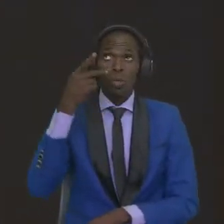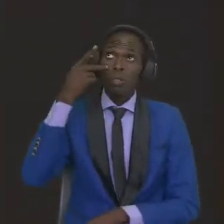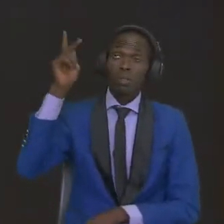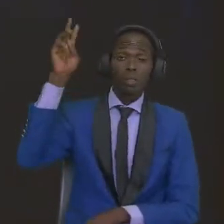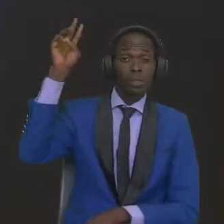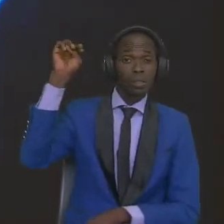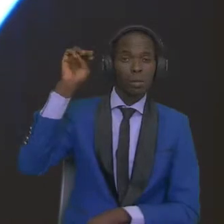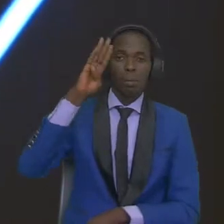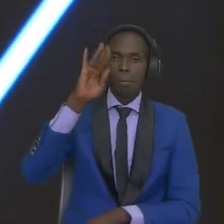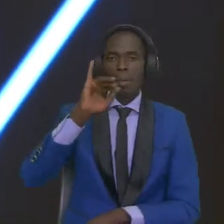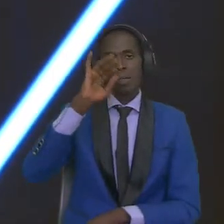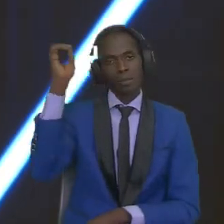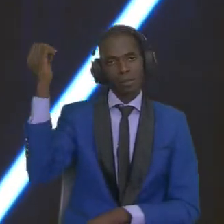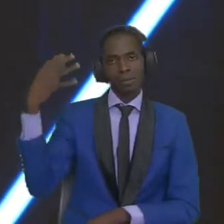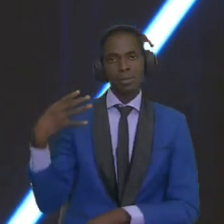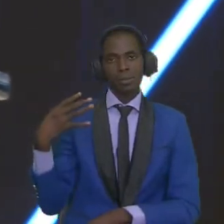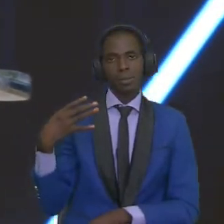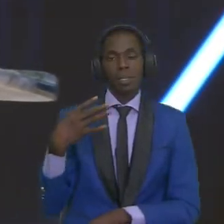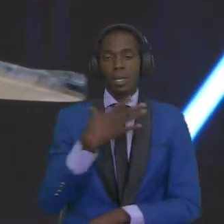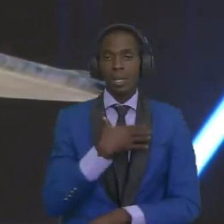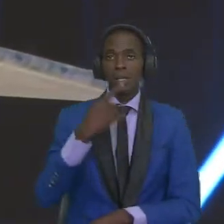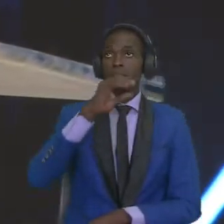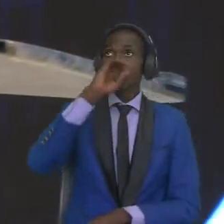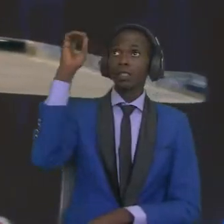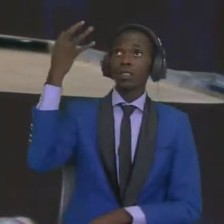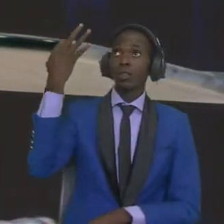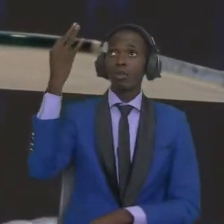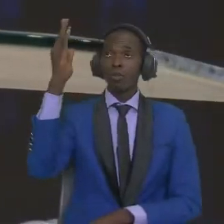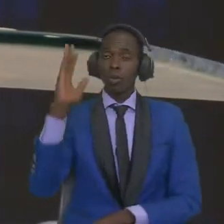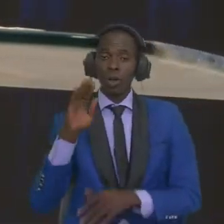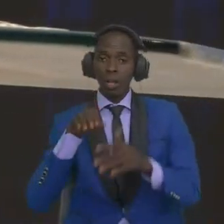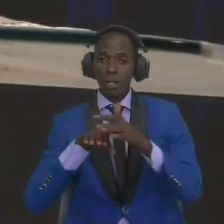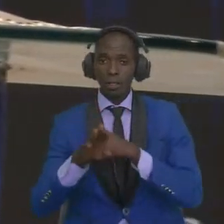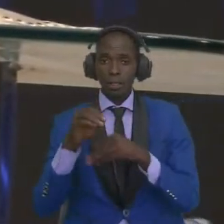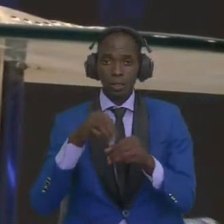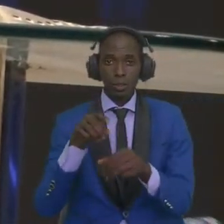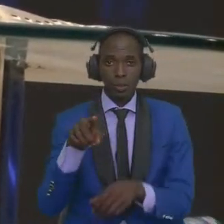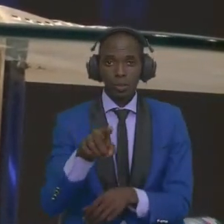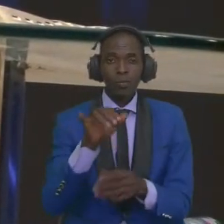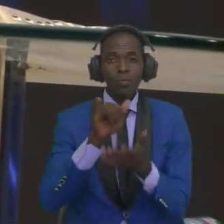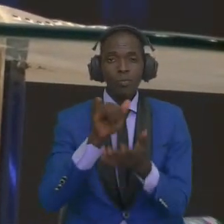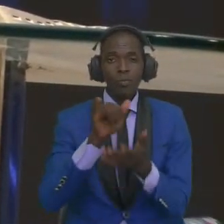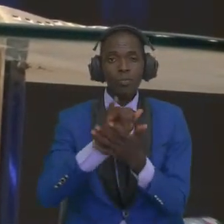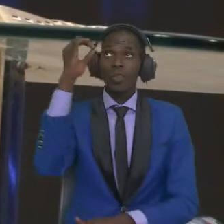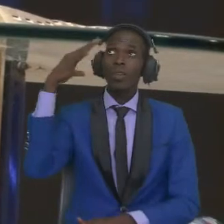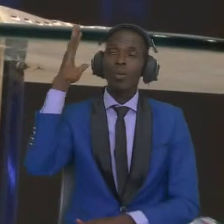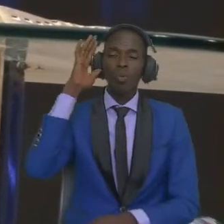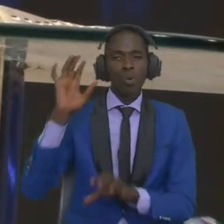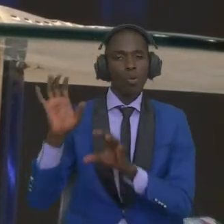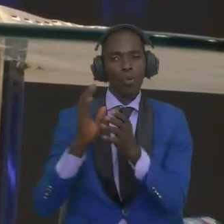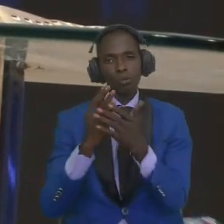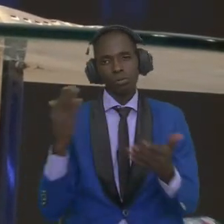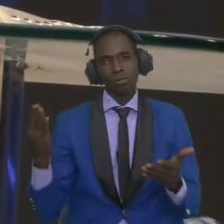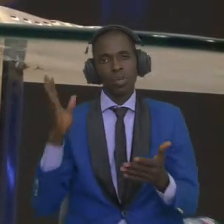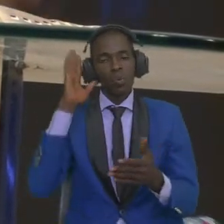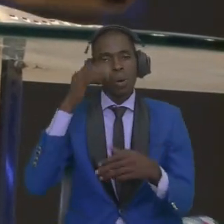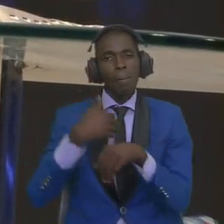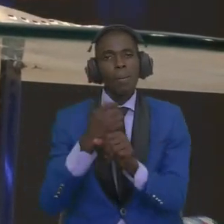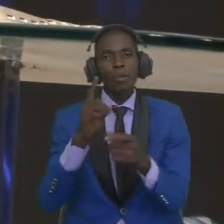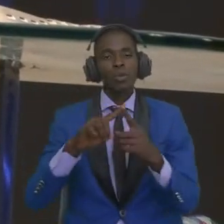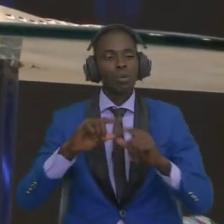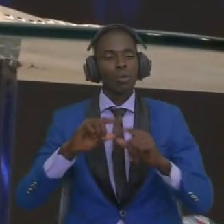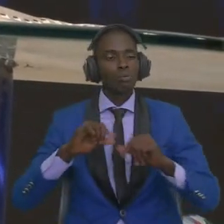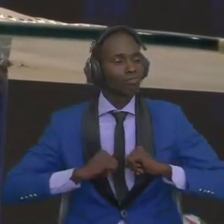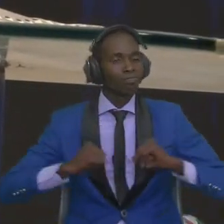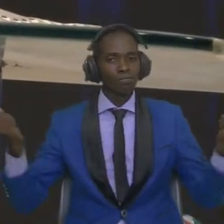him by grace, and the grace of God comes to your life. That grace will do something. It will make you to